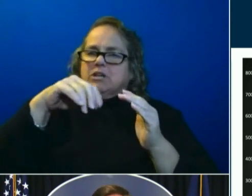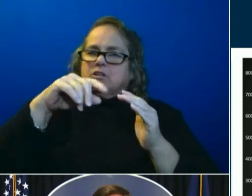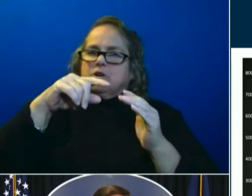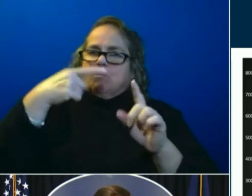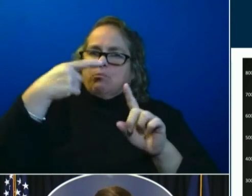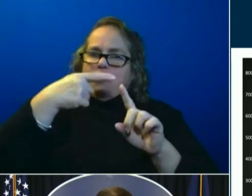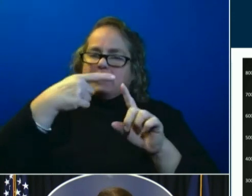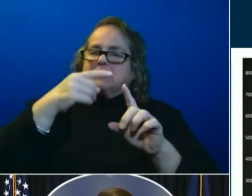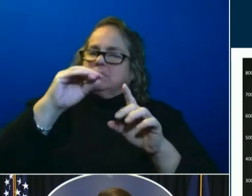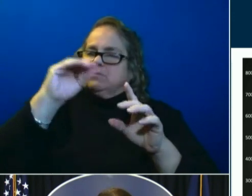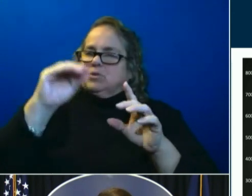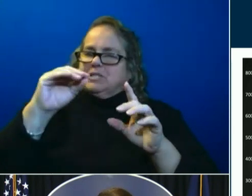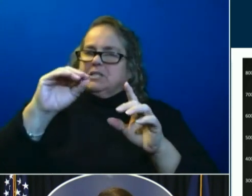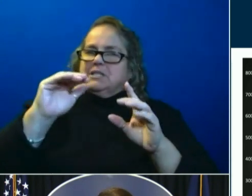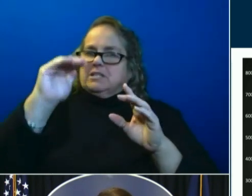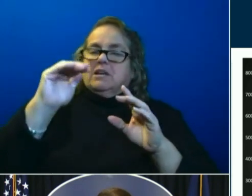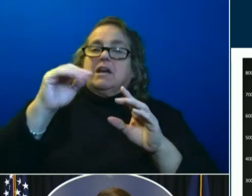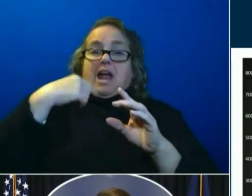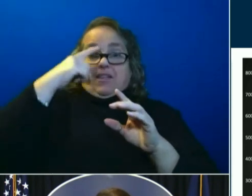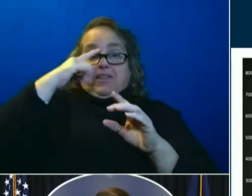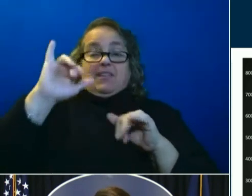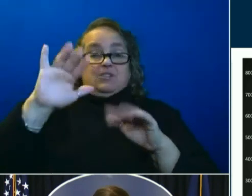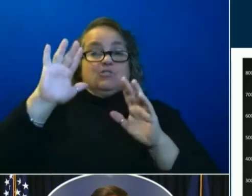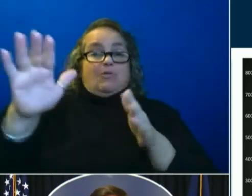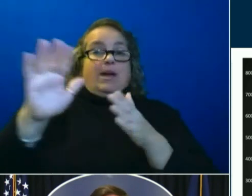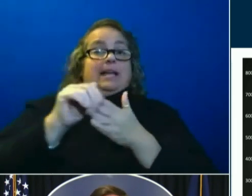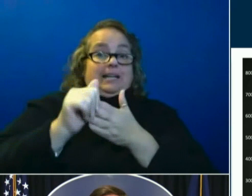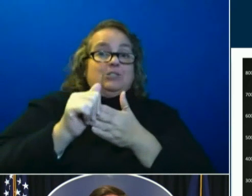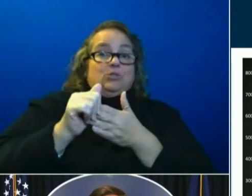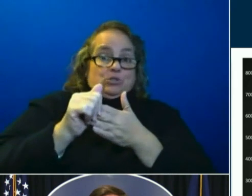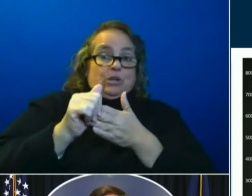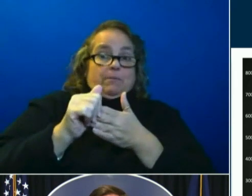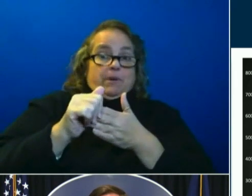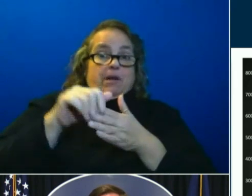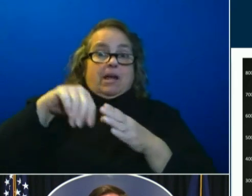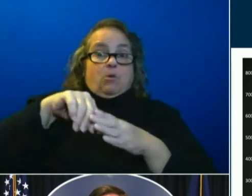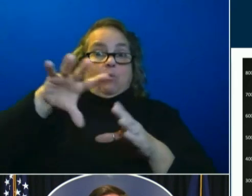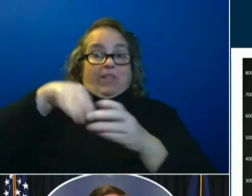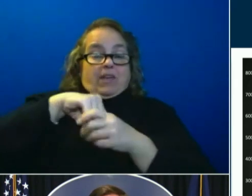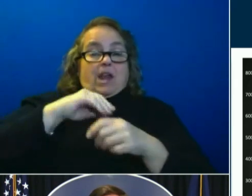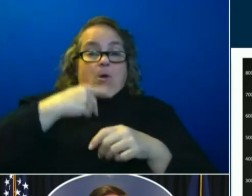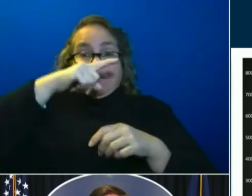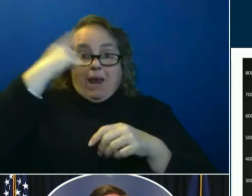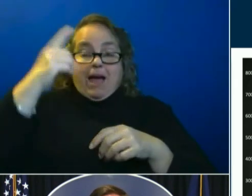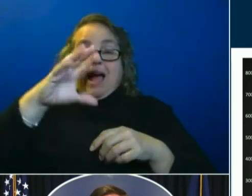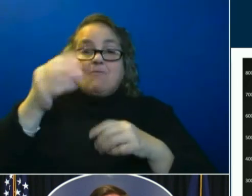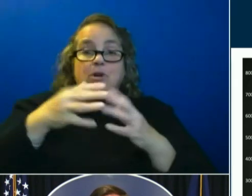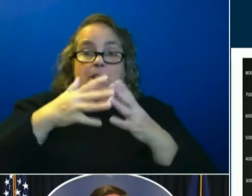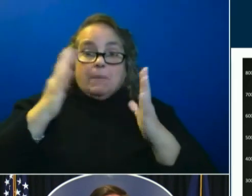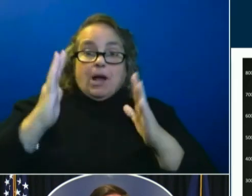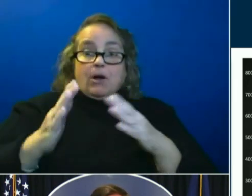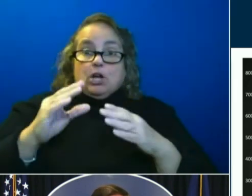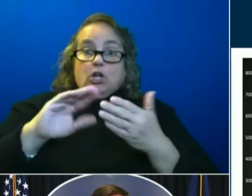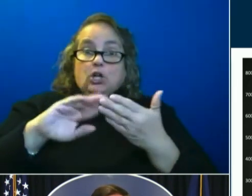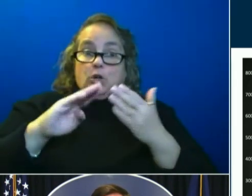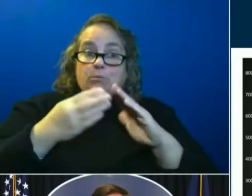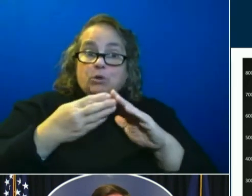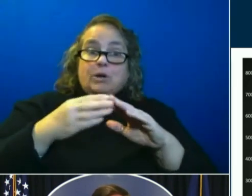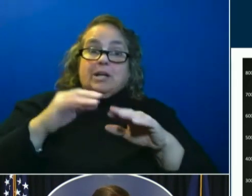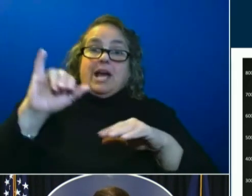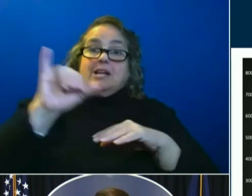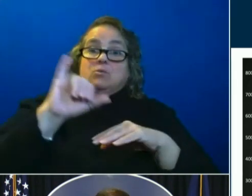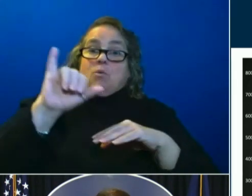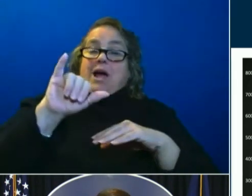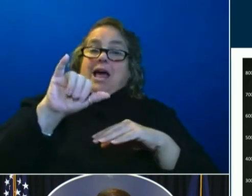great leadership inside our Black and African American communities, as well as intentional outreach